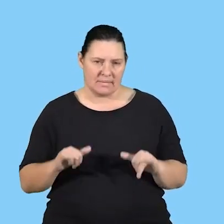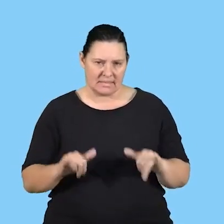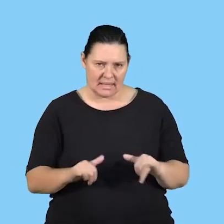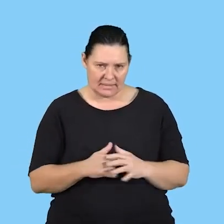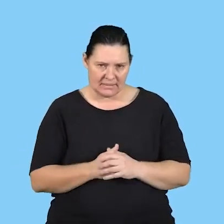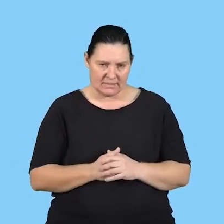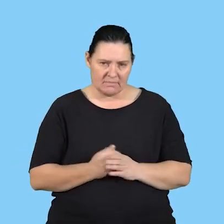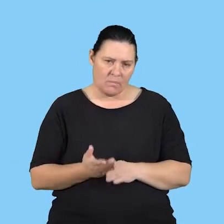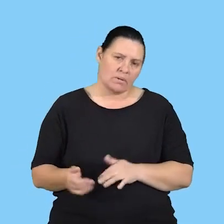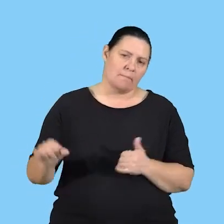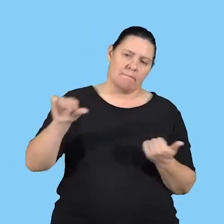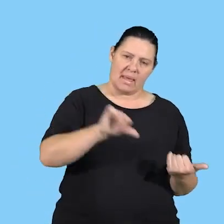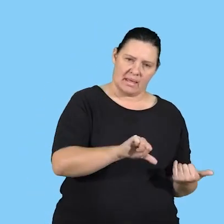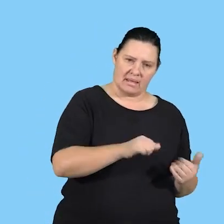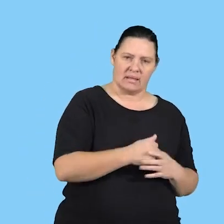Now I want to go back.